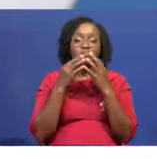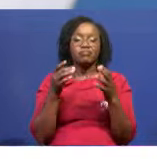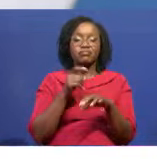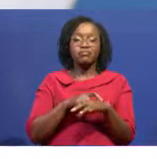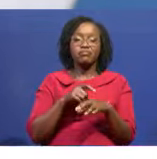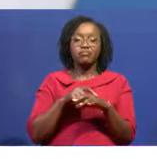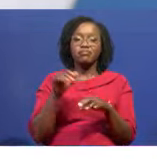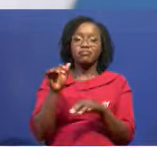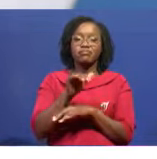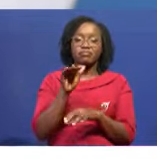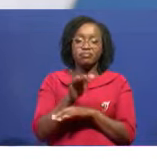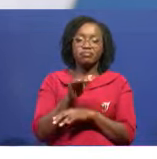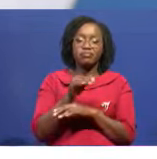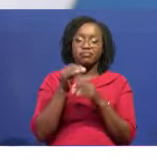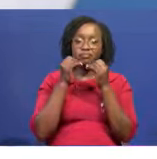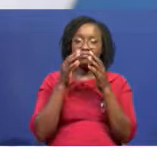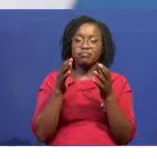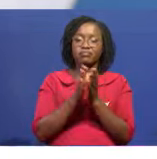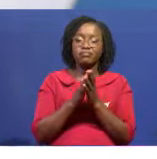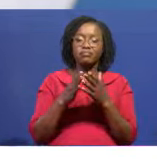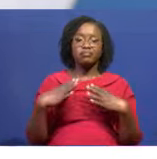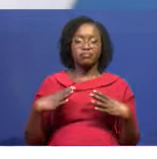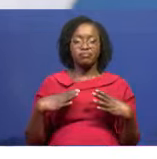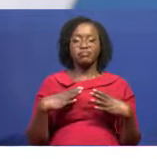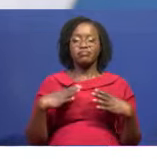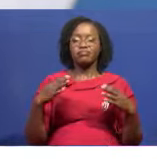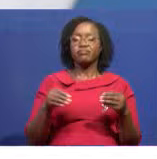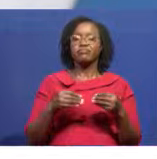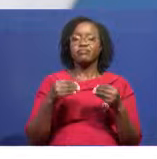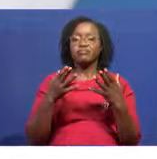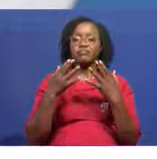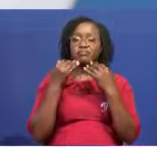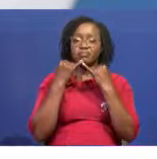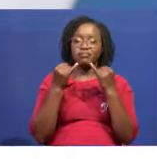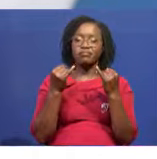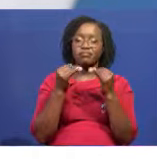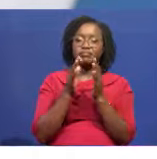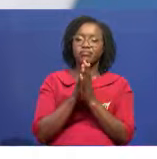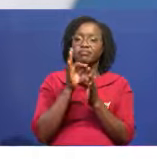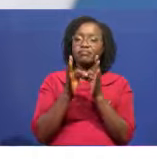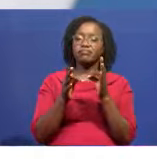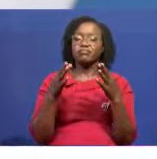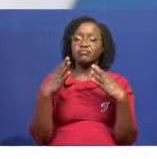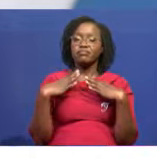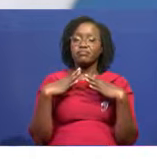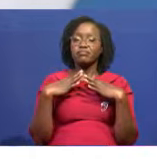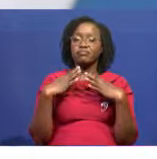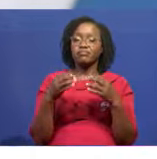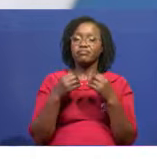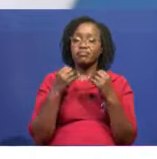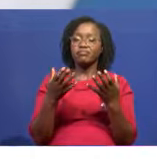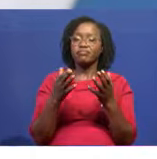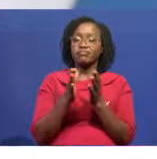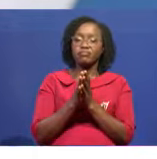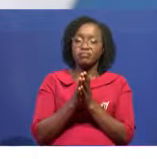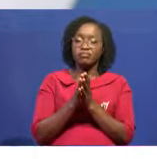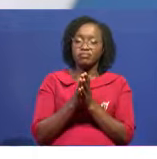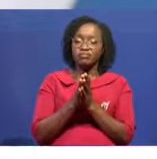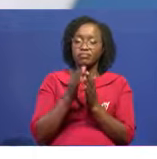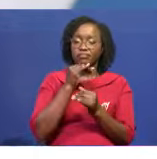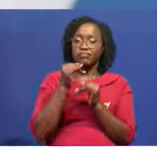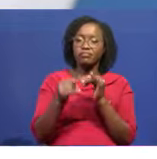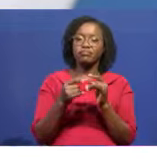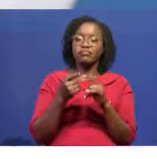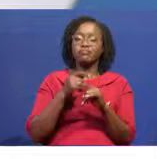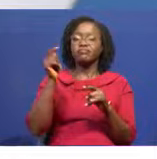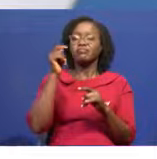for that information, there's reluctance to release that information. So if you're reluctant to release that information, the obvious conclusion